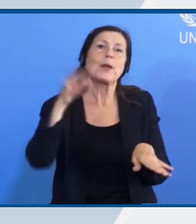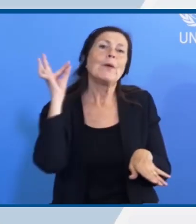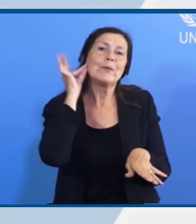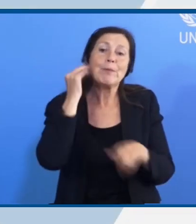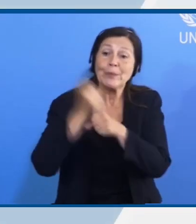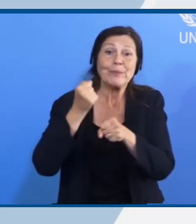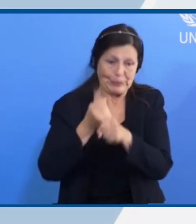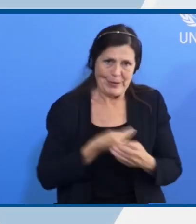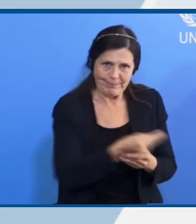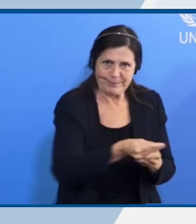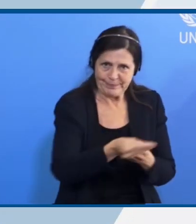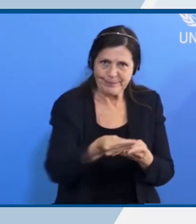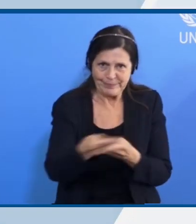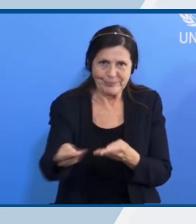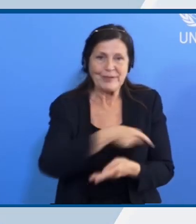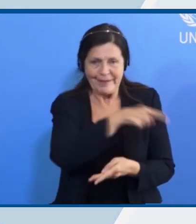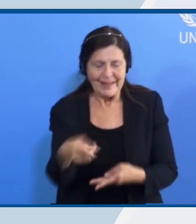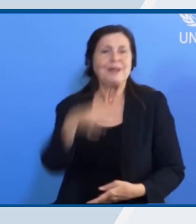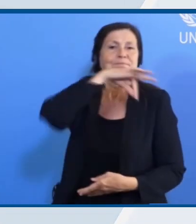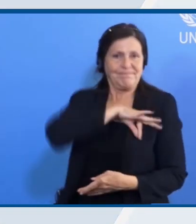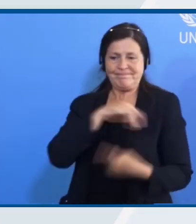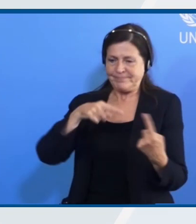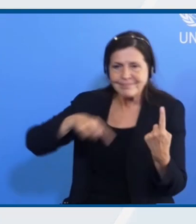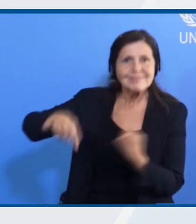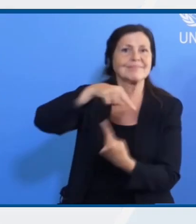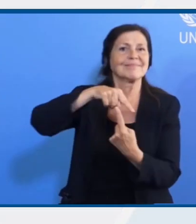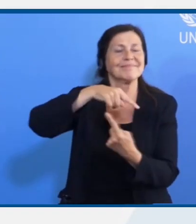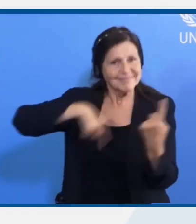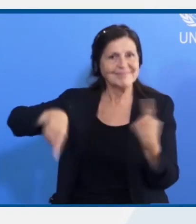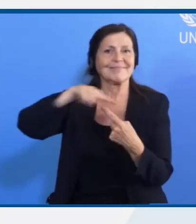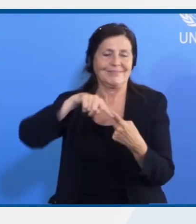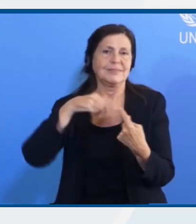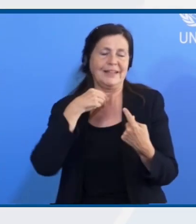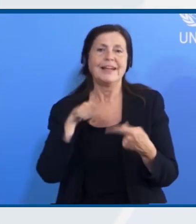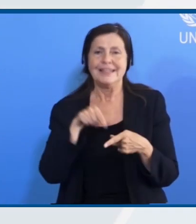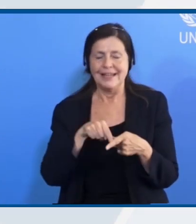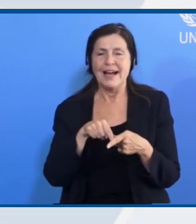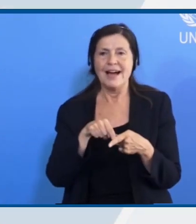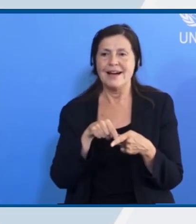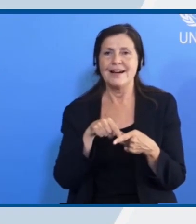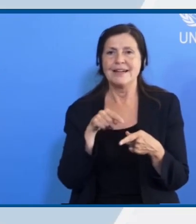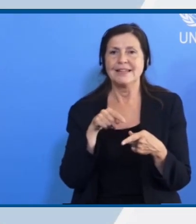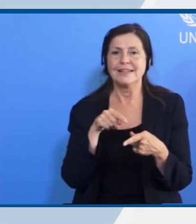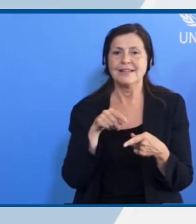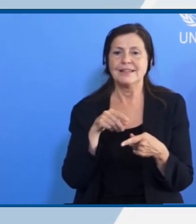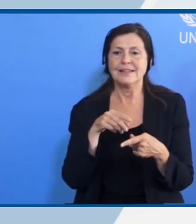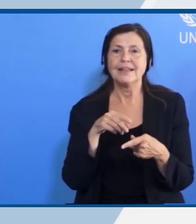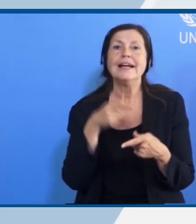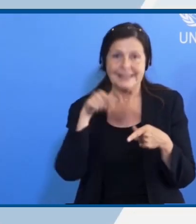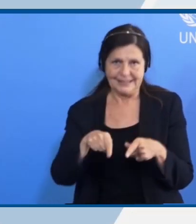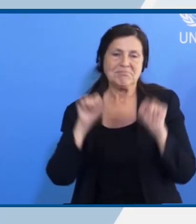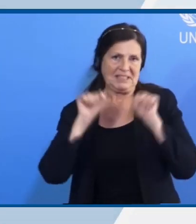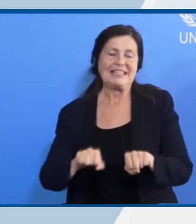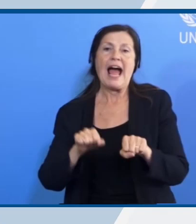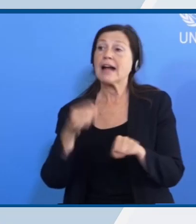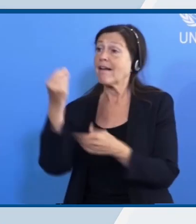So 100% recovery is also there. So this kind of mechanism we have to create to reach out the community